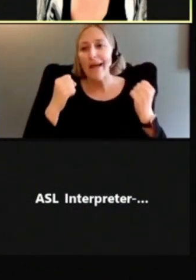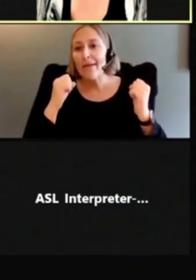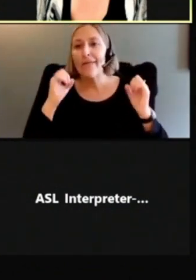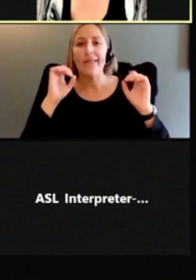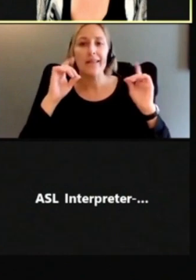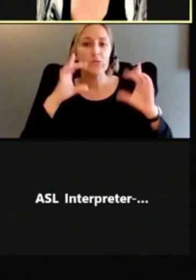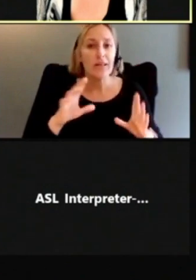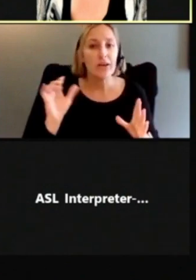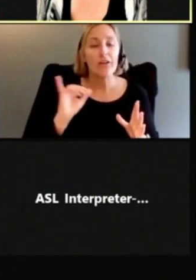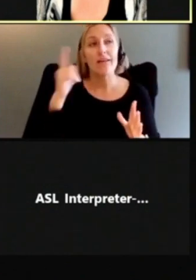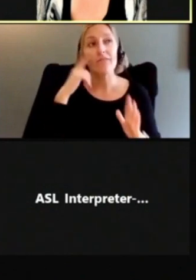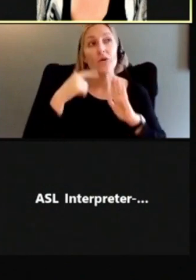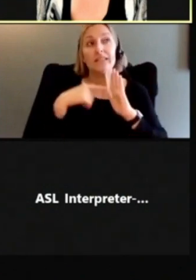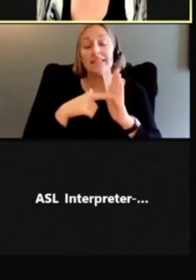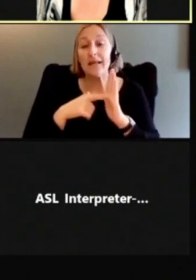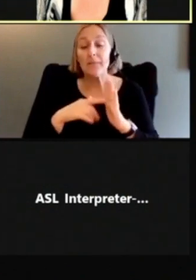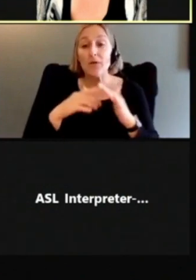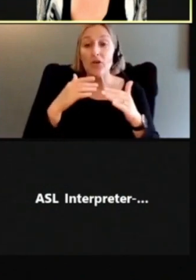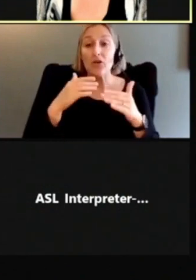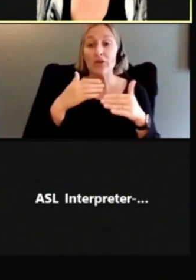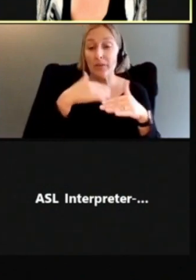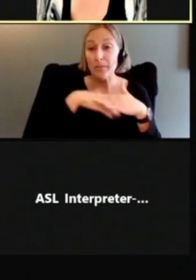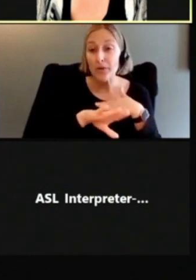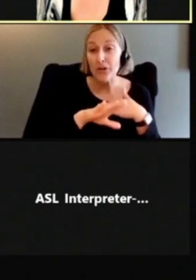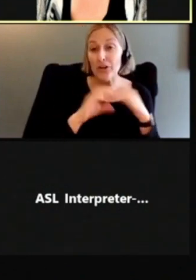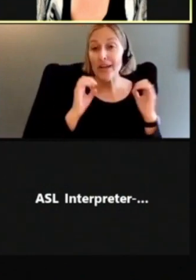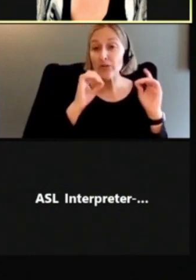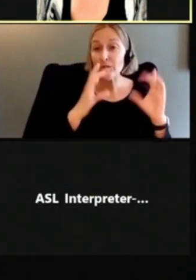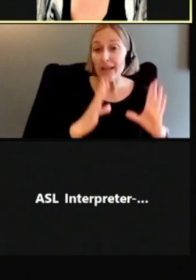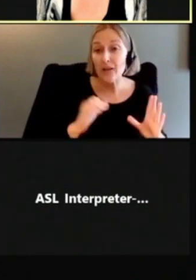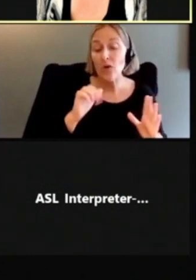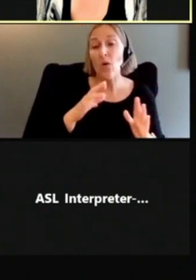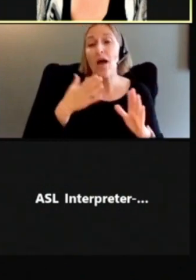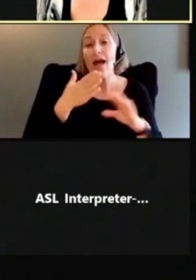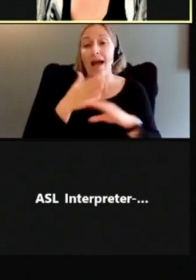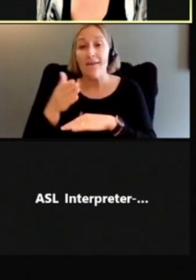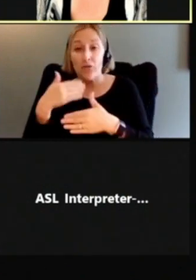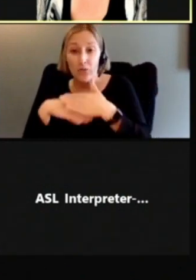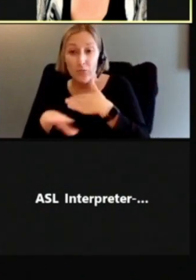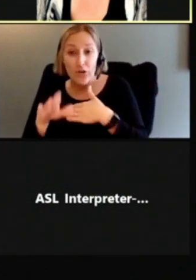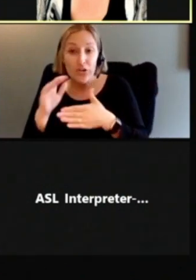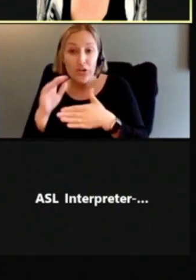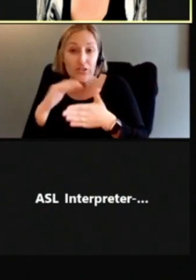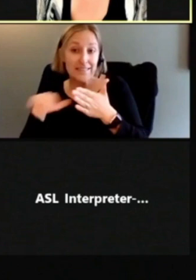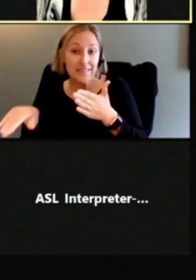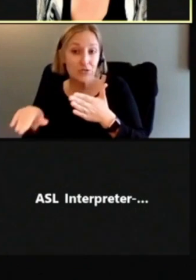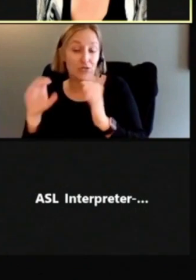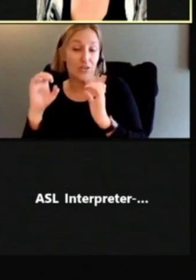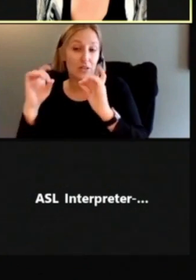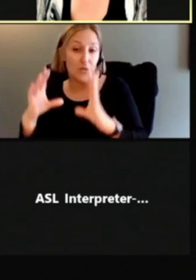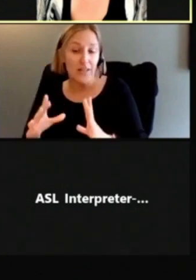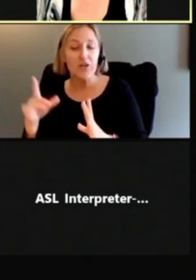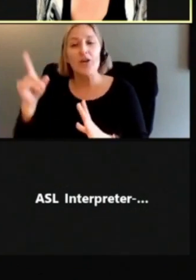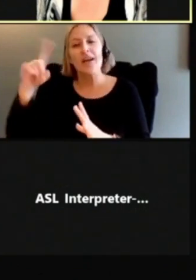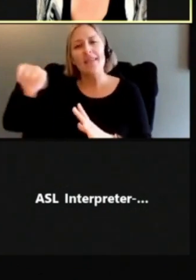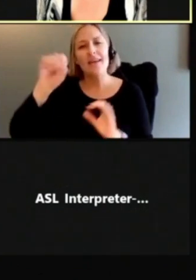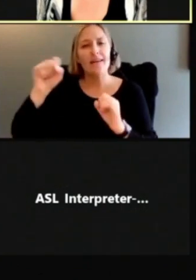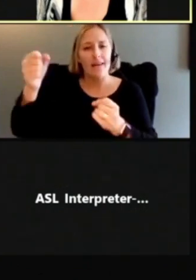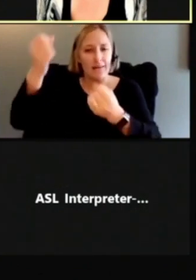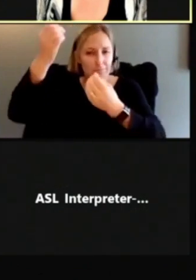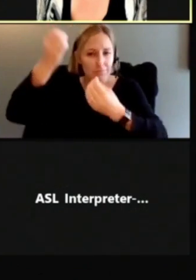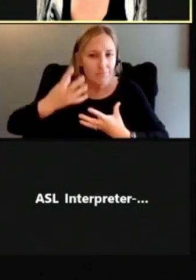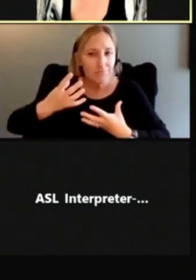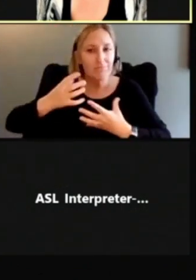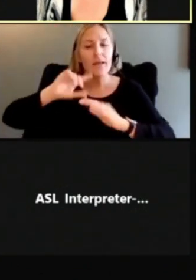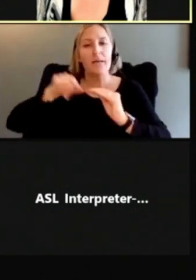or postpartum discharge educators. And they can kind of fill those blanks for us. They can tell us about